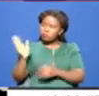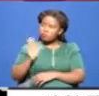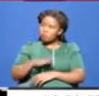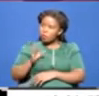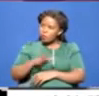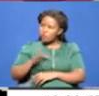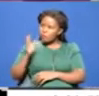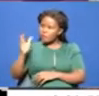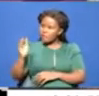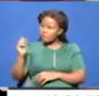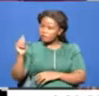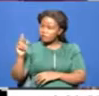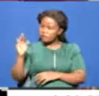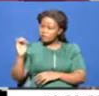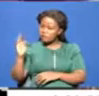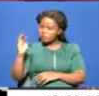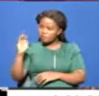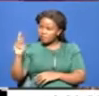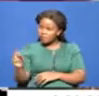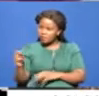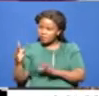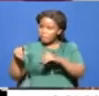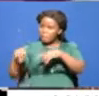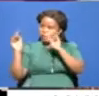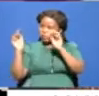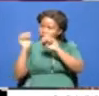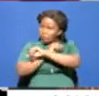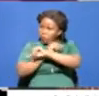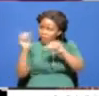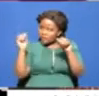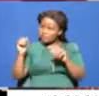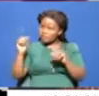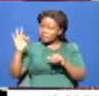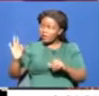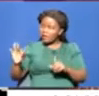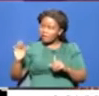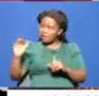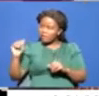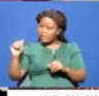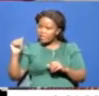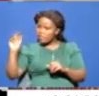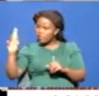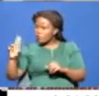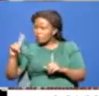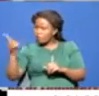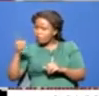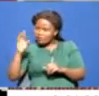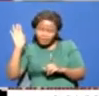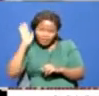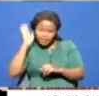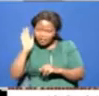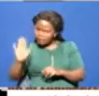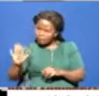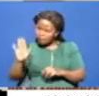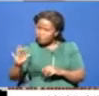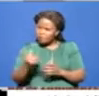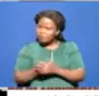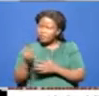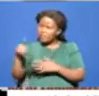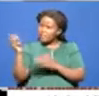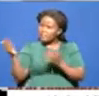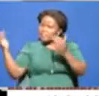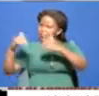Kalien Bu Chedid. She's the president of FAO. Let's first of all hear from her. What do you make of this conference that